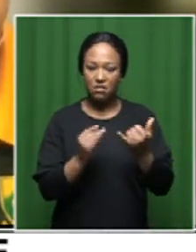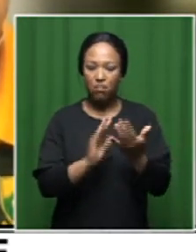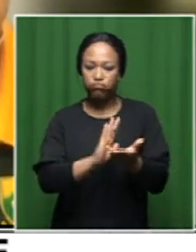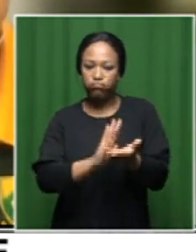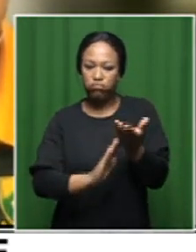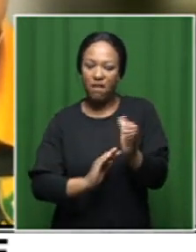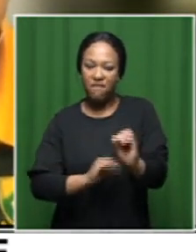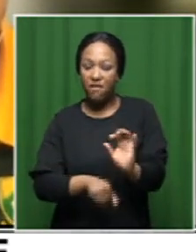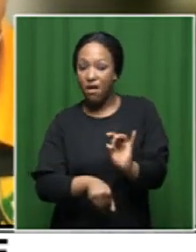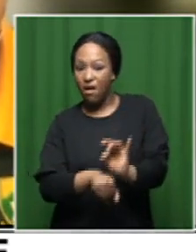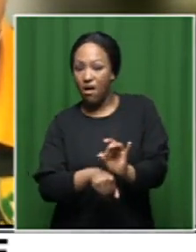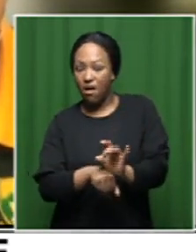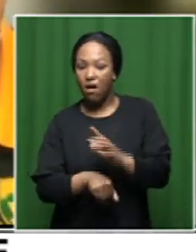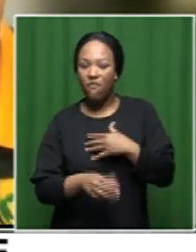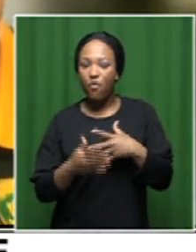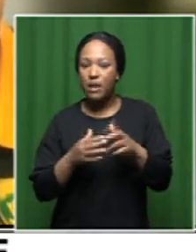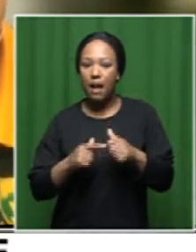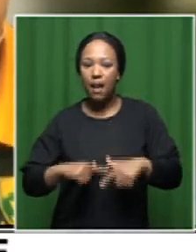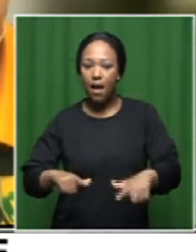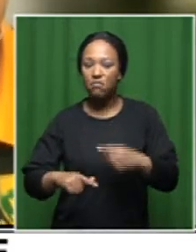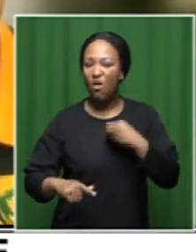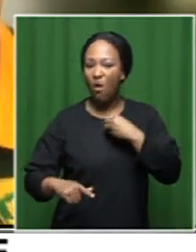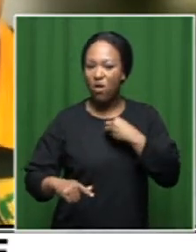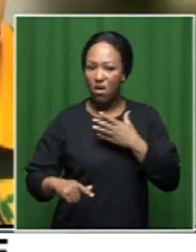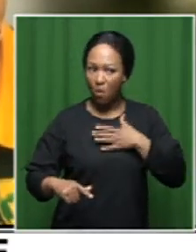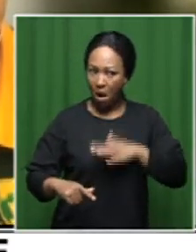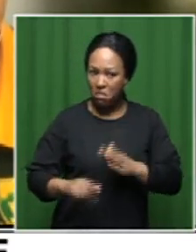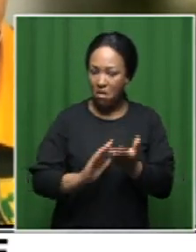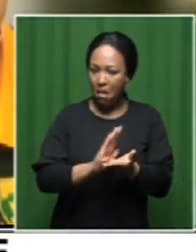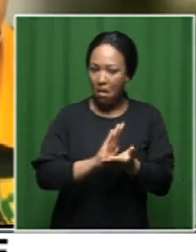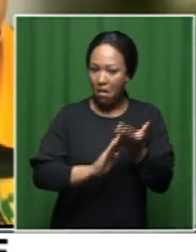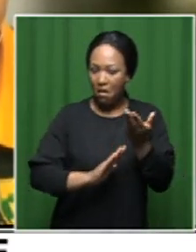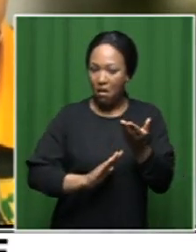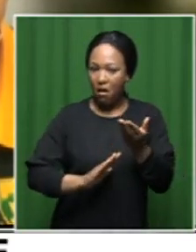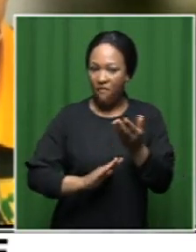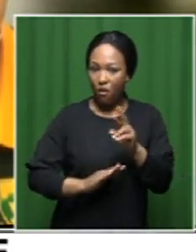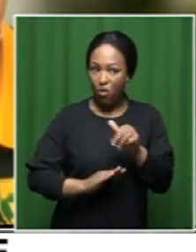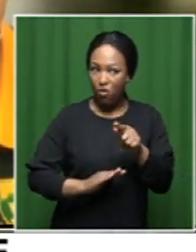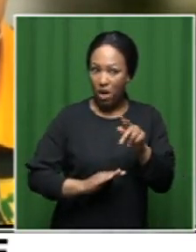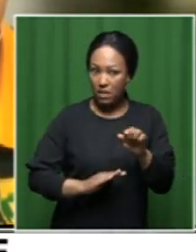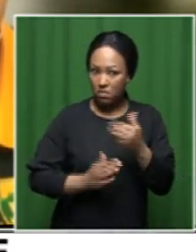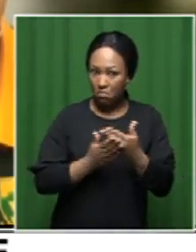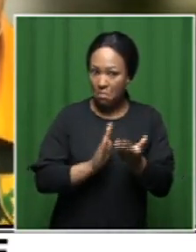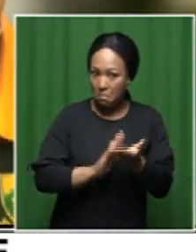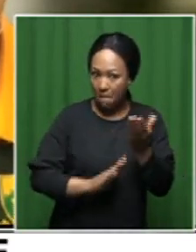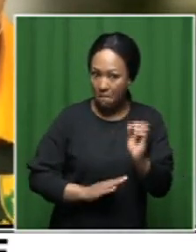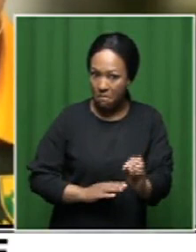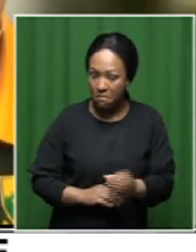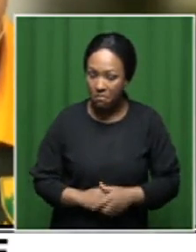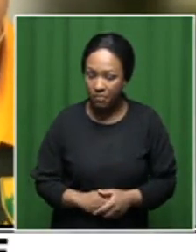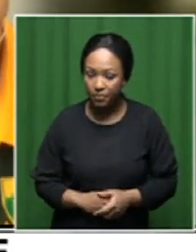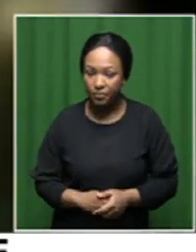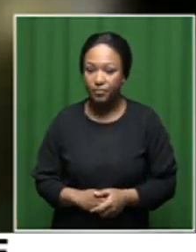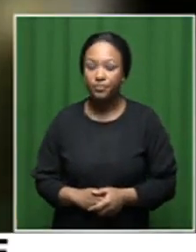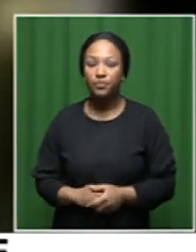for, any landlord to be talking about an increase as well in, rates? Yeah. So we can